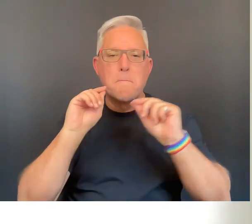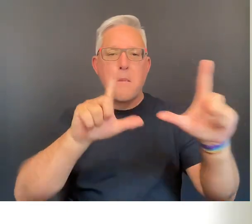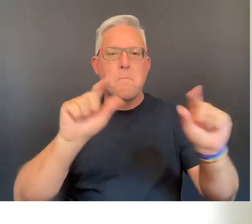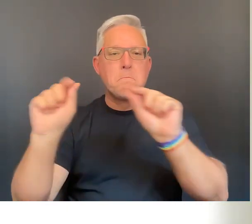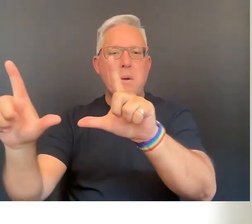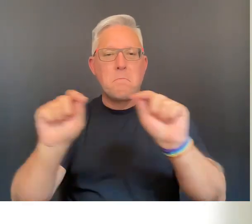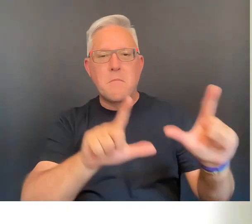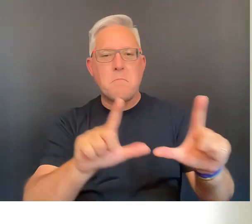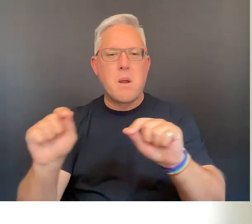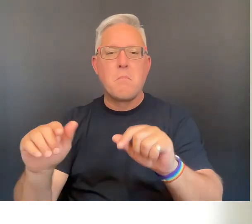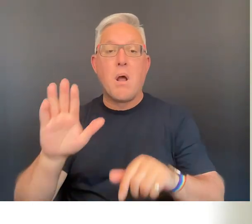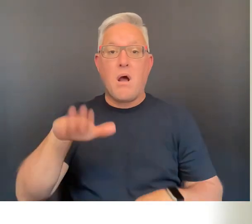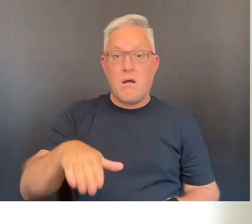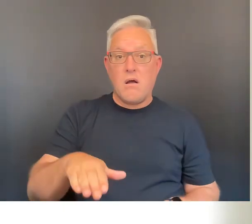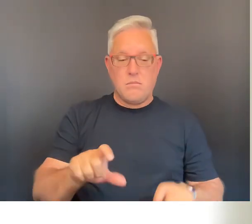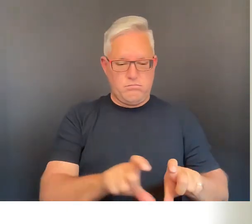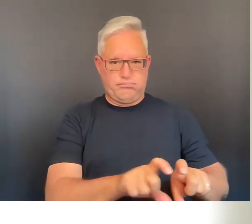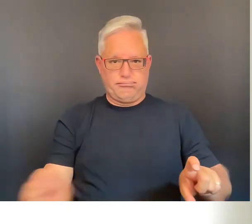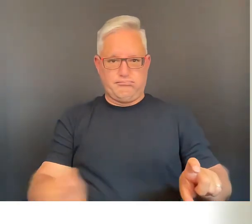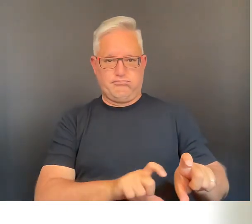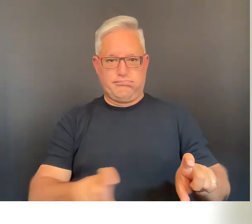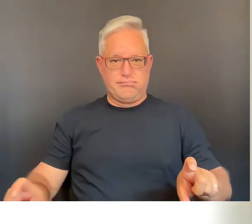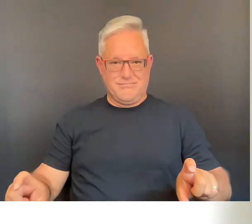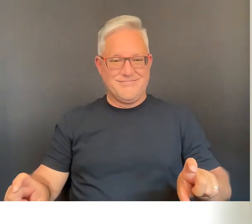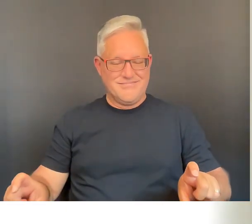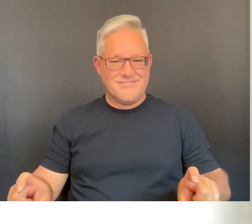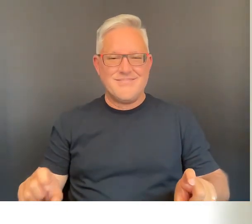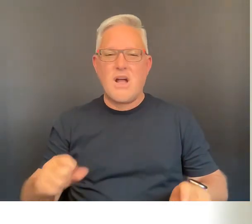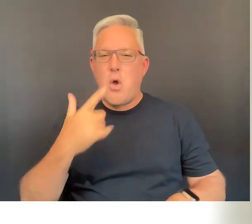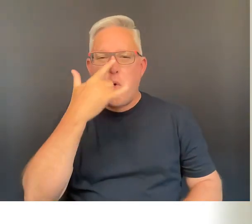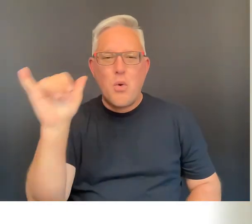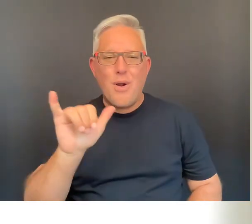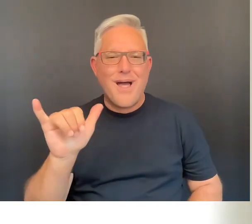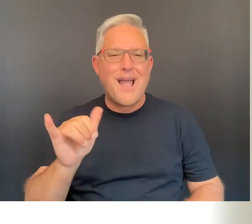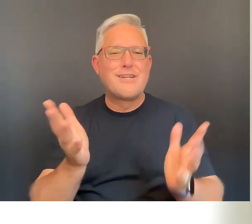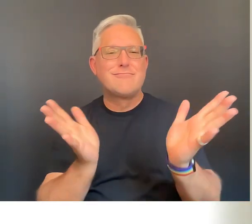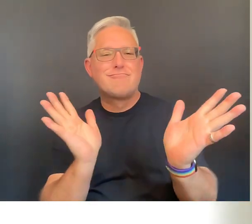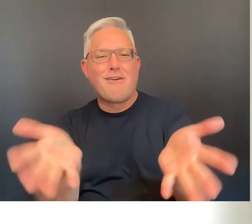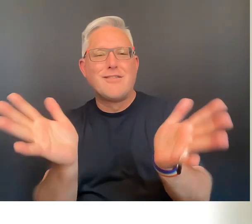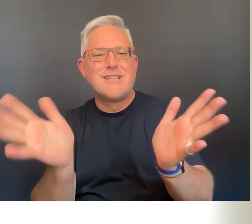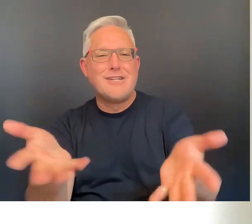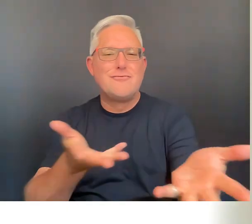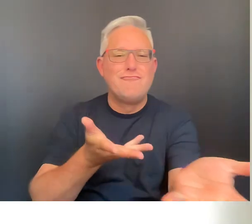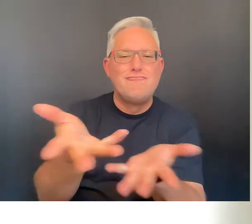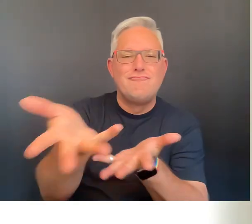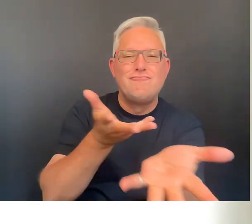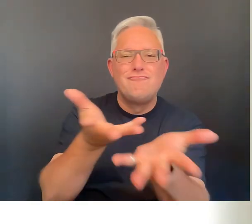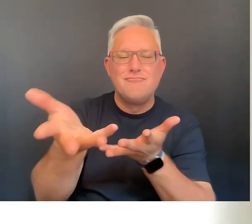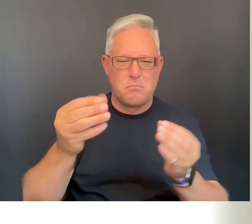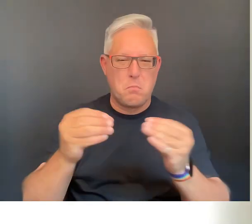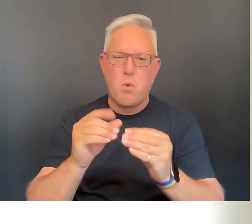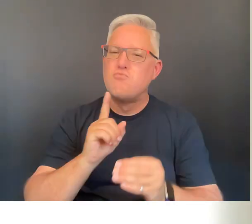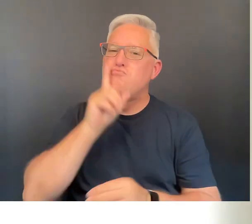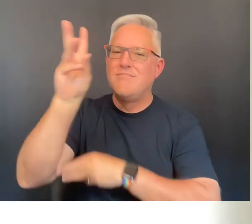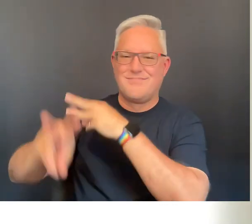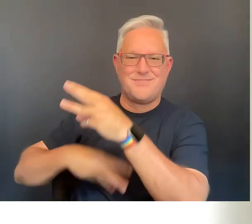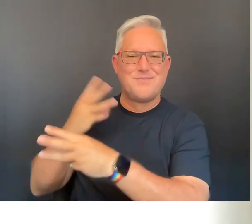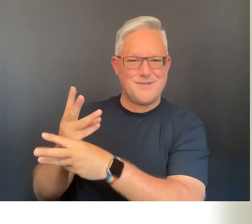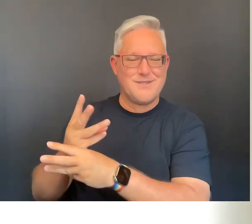is speaking will show up on the top, and then everyone will still be able to be seen down